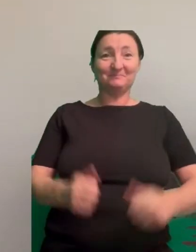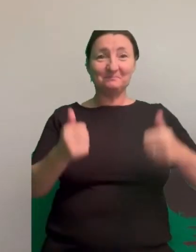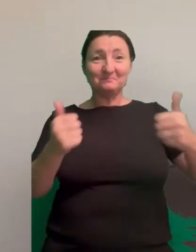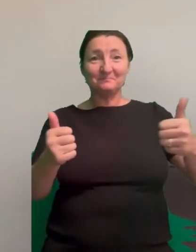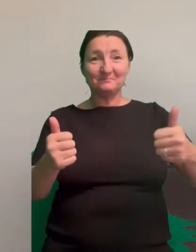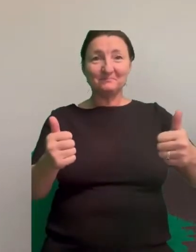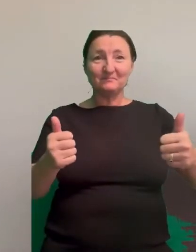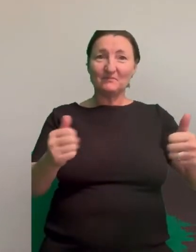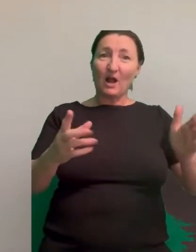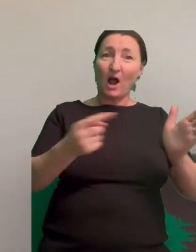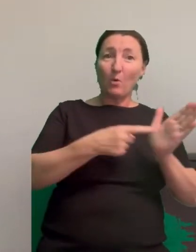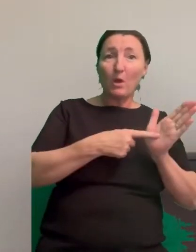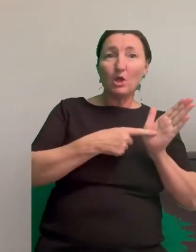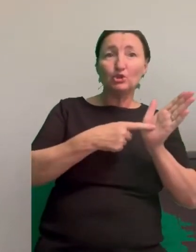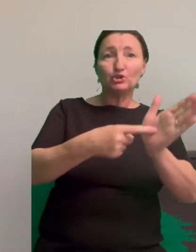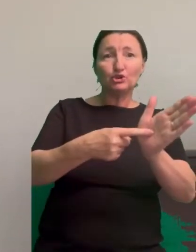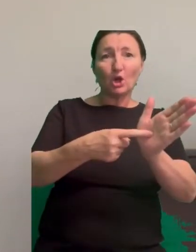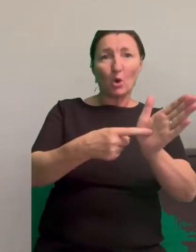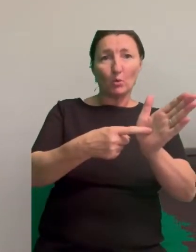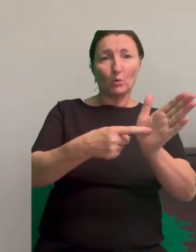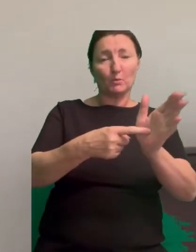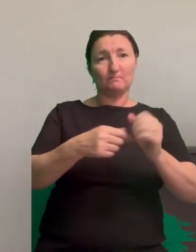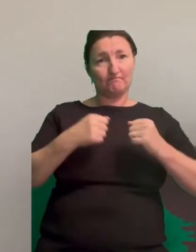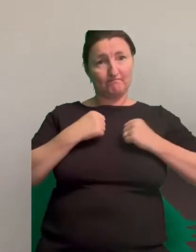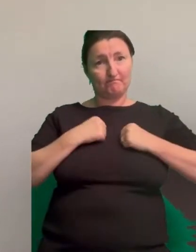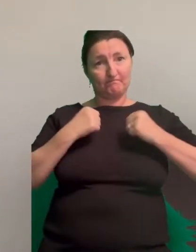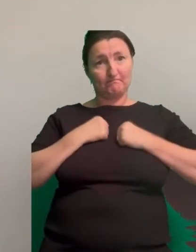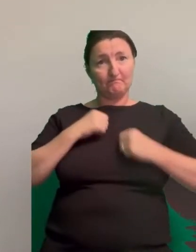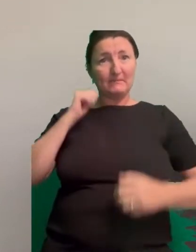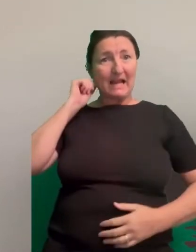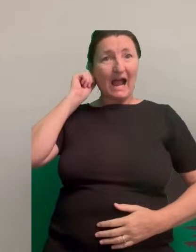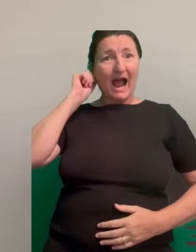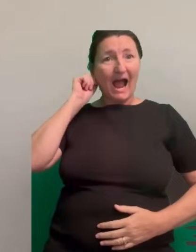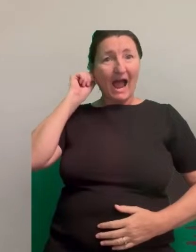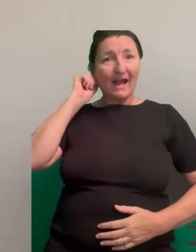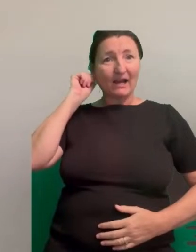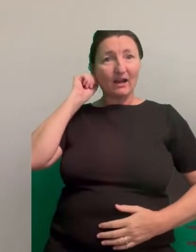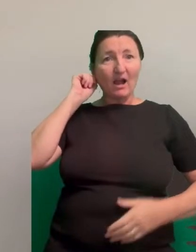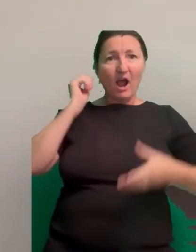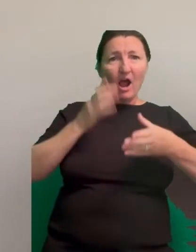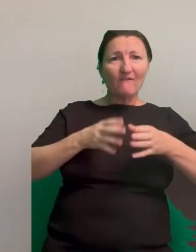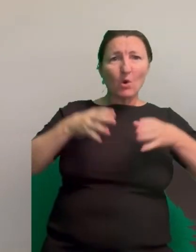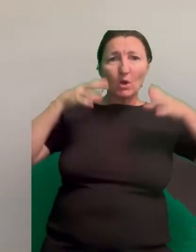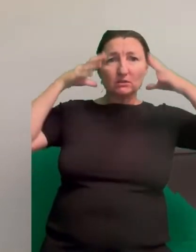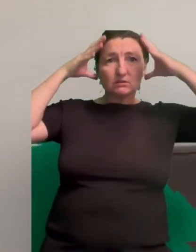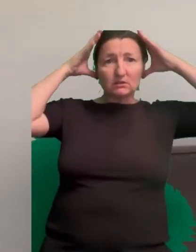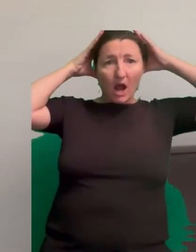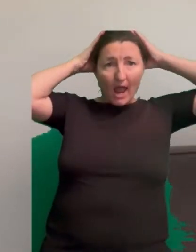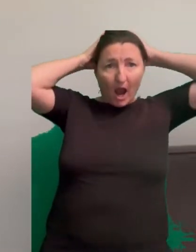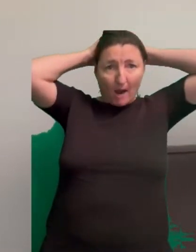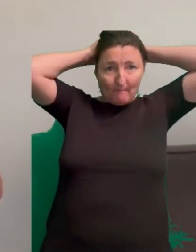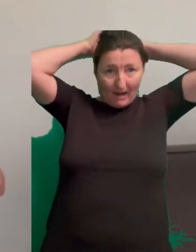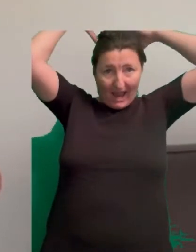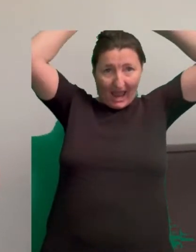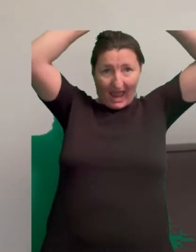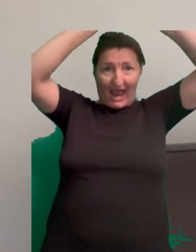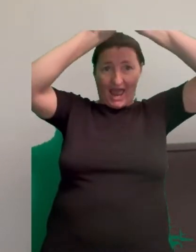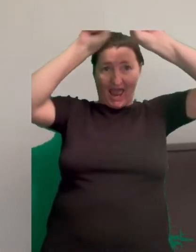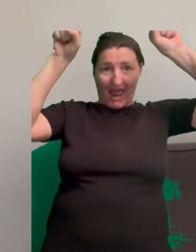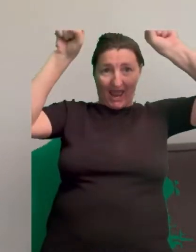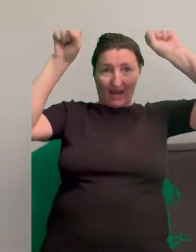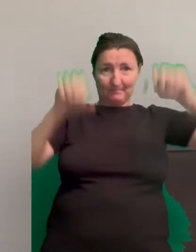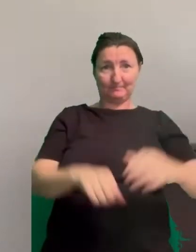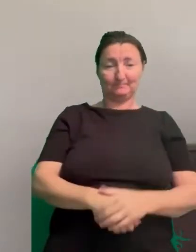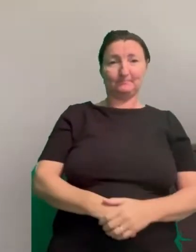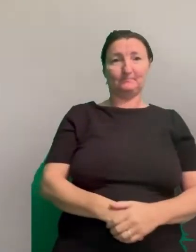So I am going to show you one of my hacks for tying up my